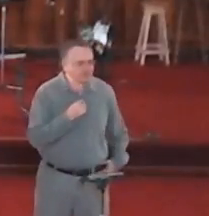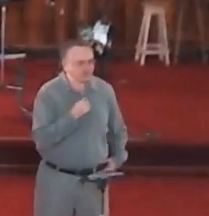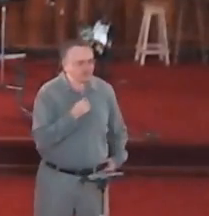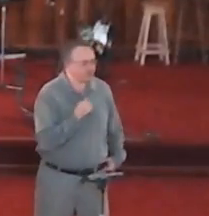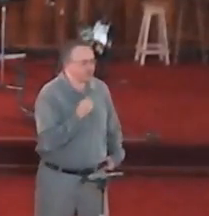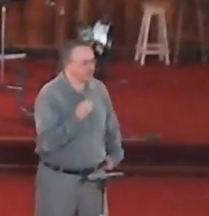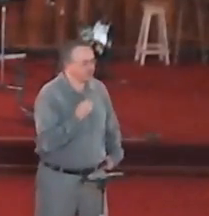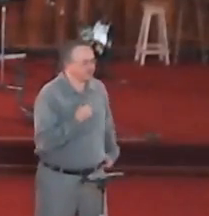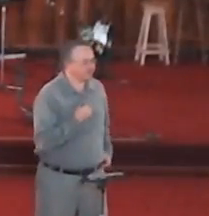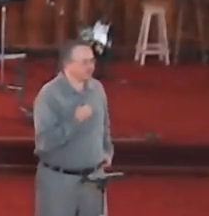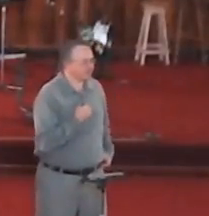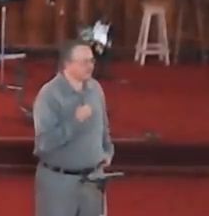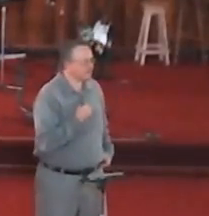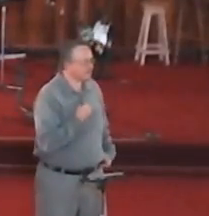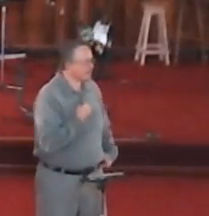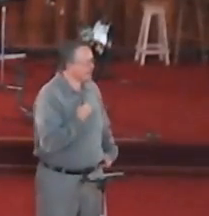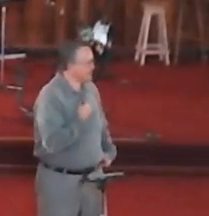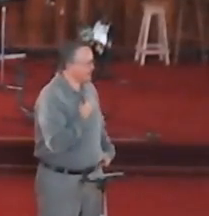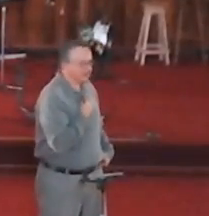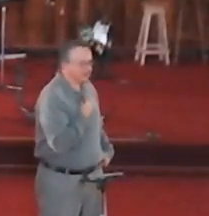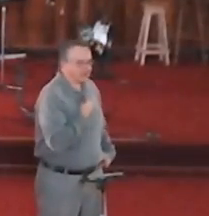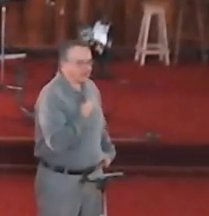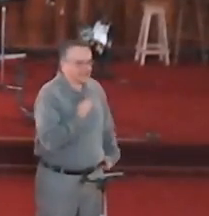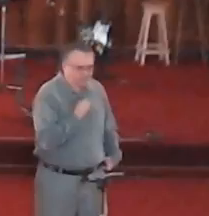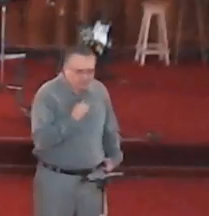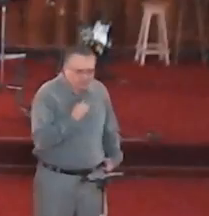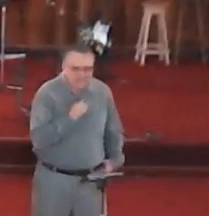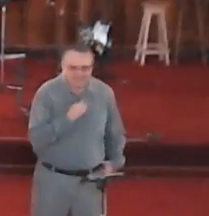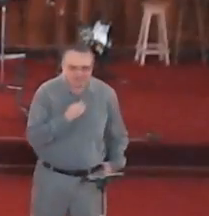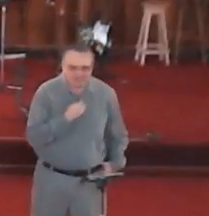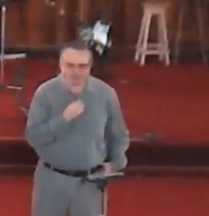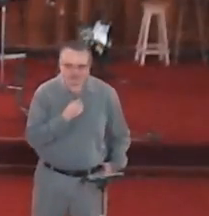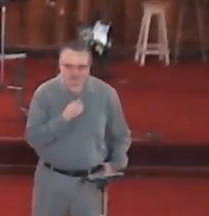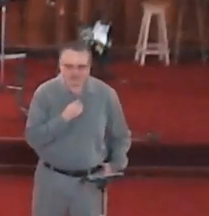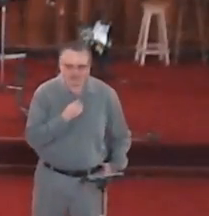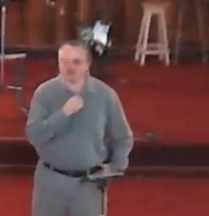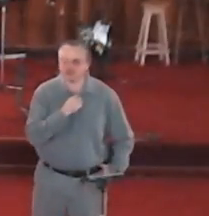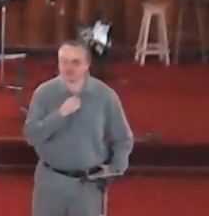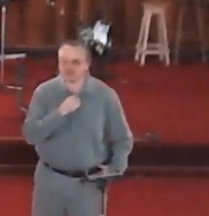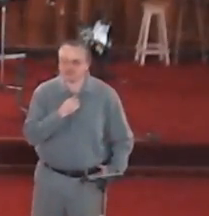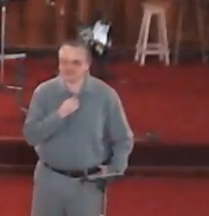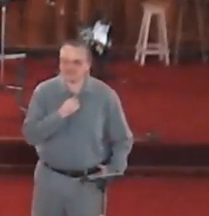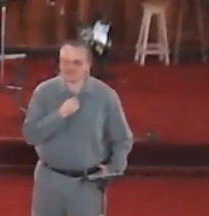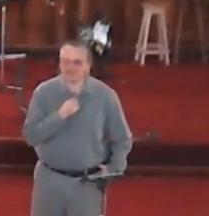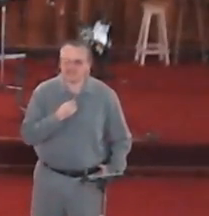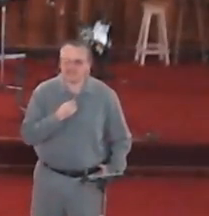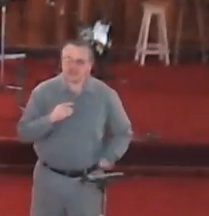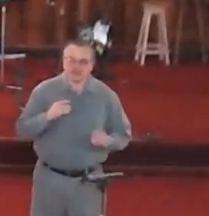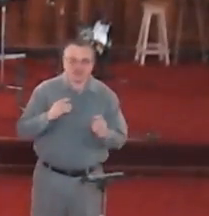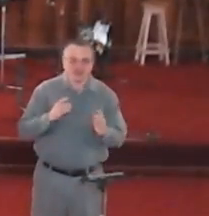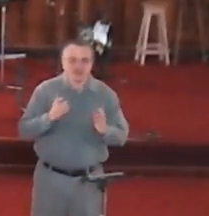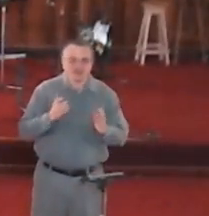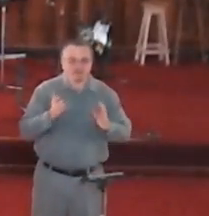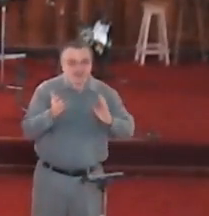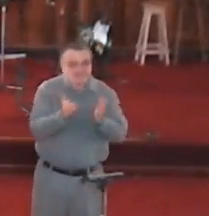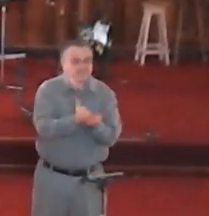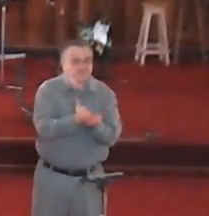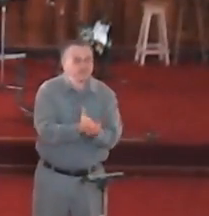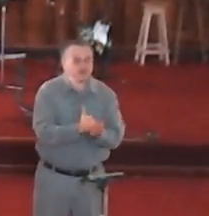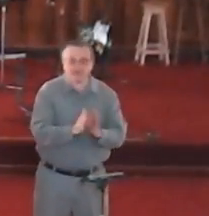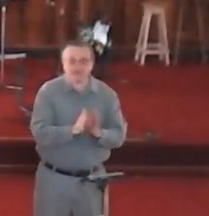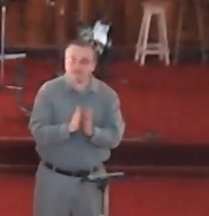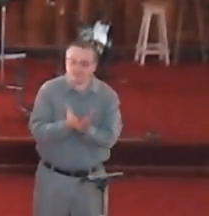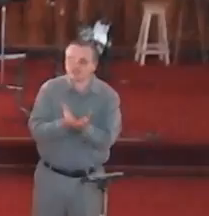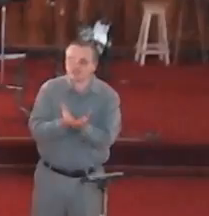únicamente para los judíos. So the gospel was not for the Jews only. Nació ahí, pero es para todos. That's where it started, but it's for everyone. Pero a la